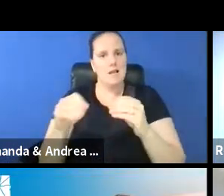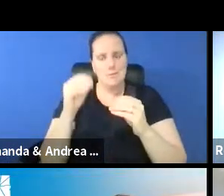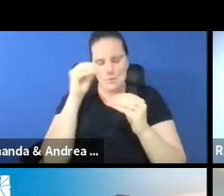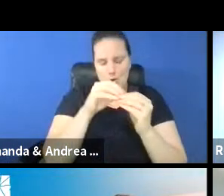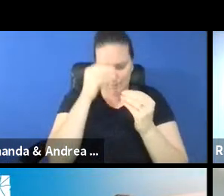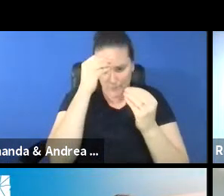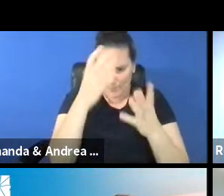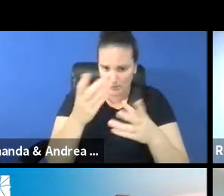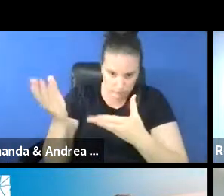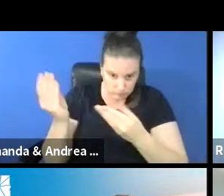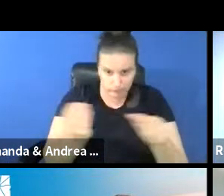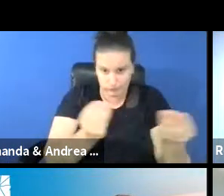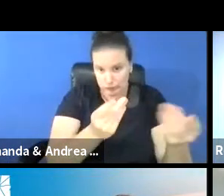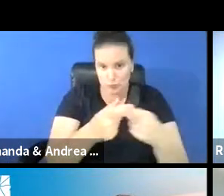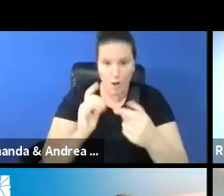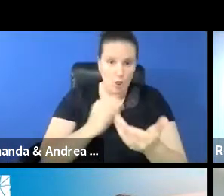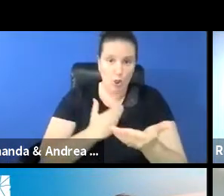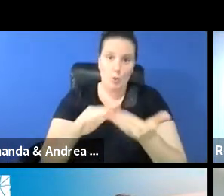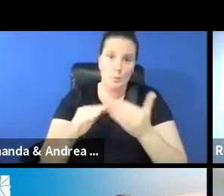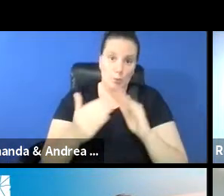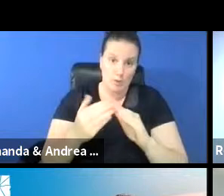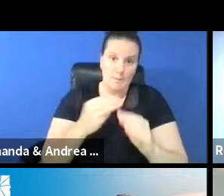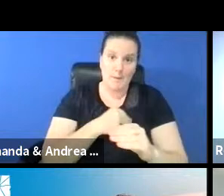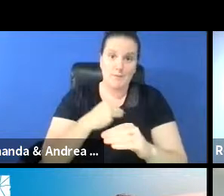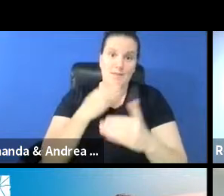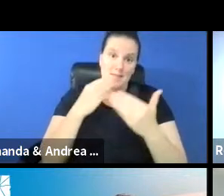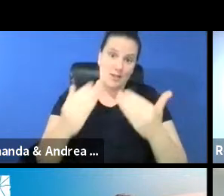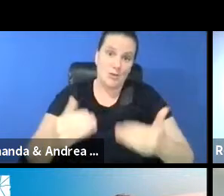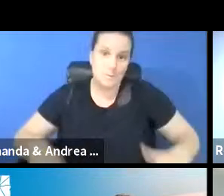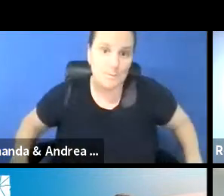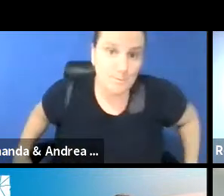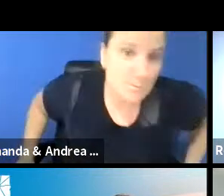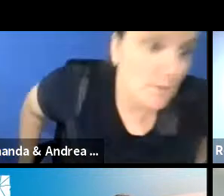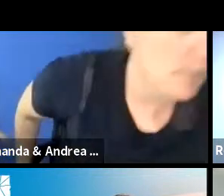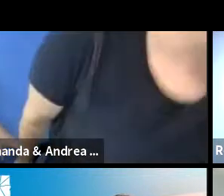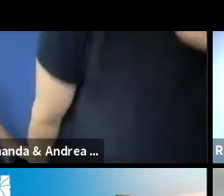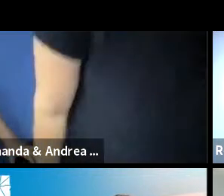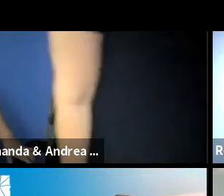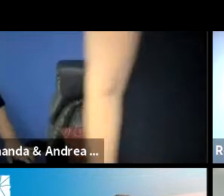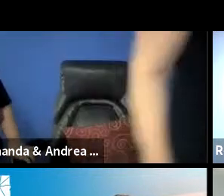it on to our community members. Thank you.